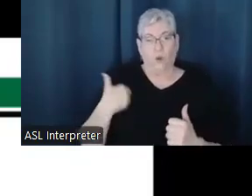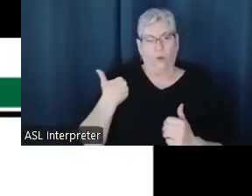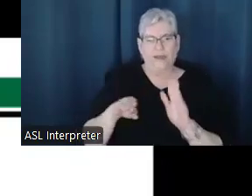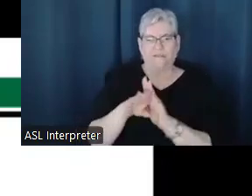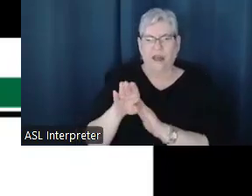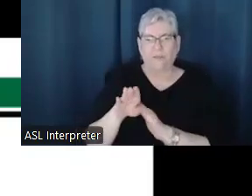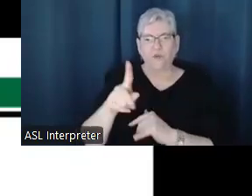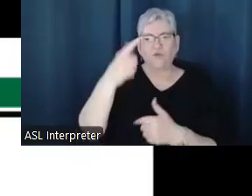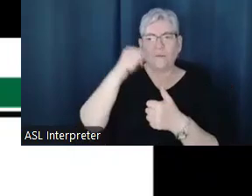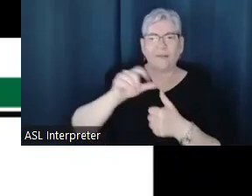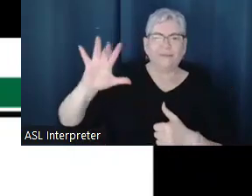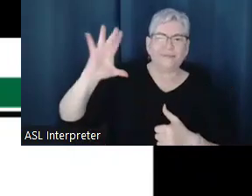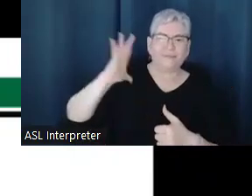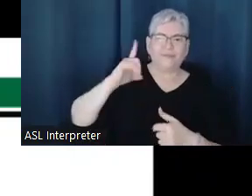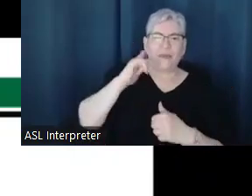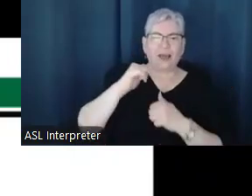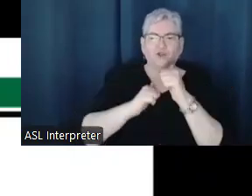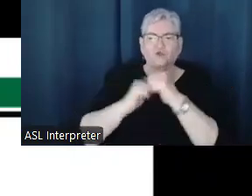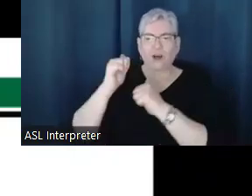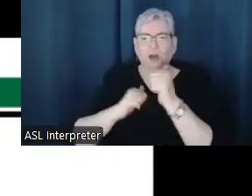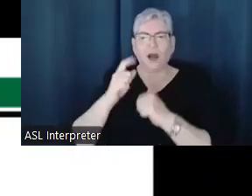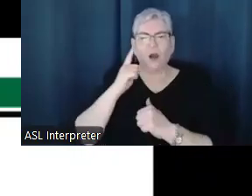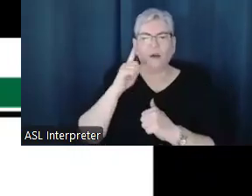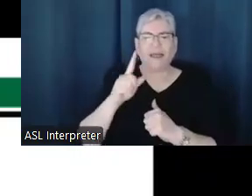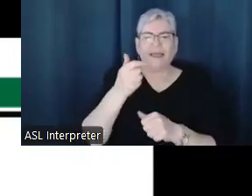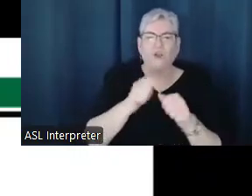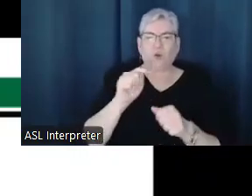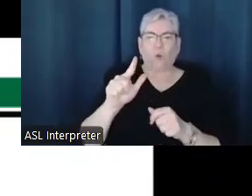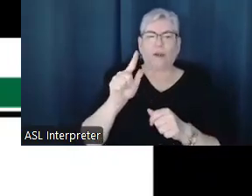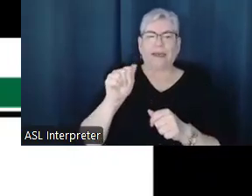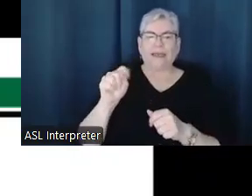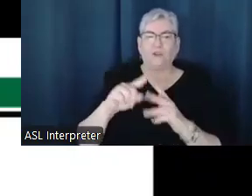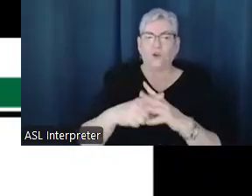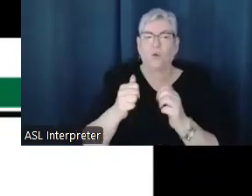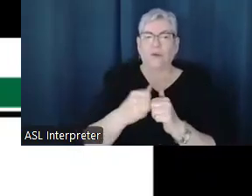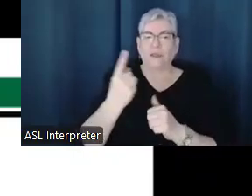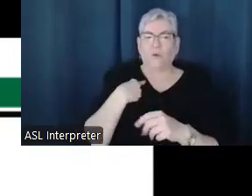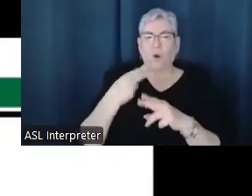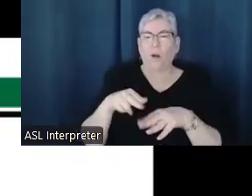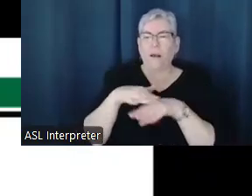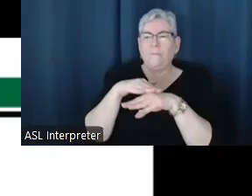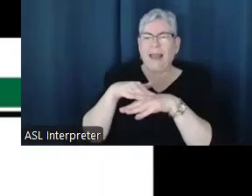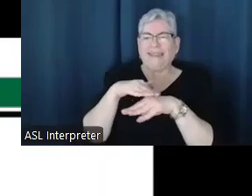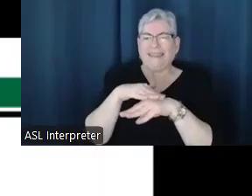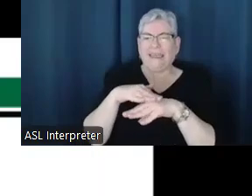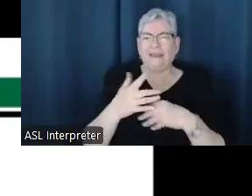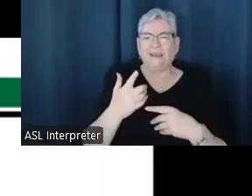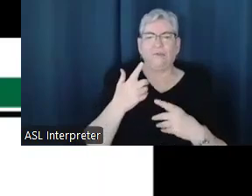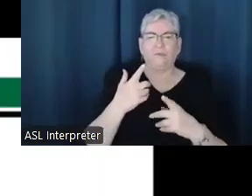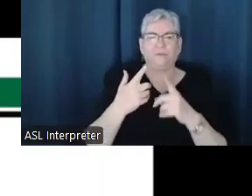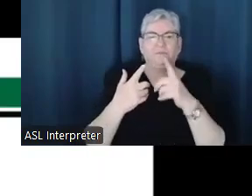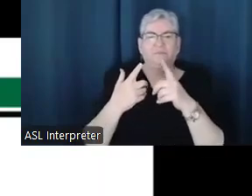from the structure, each toolkit is started with something that we call the basics. So these are things from